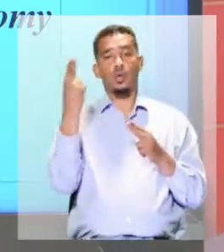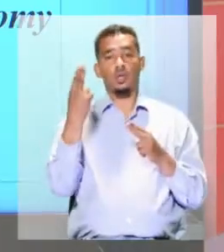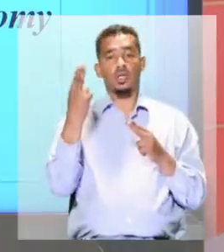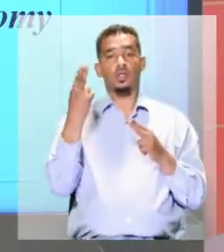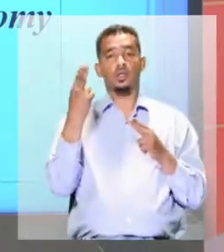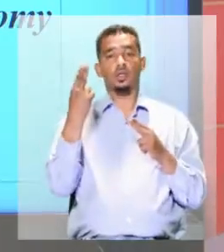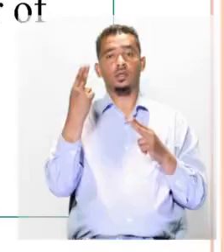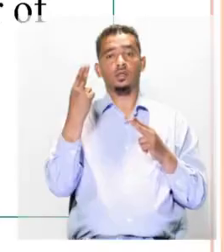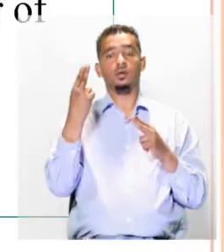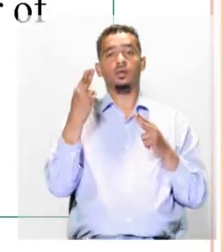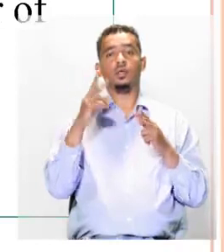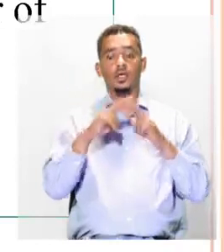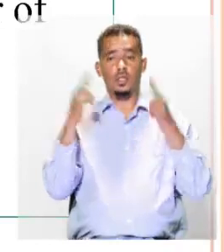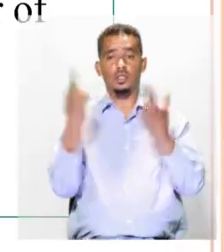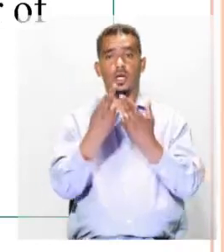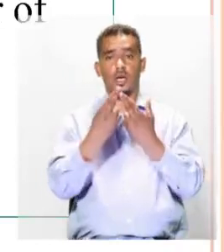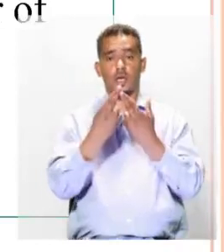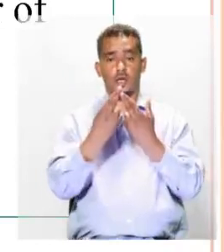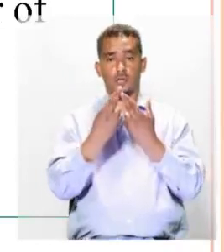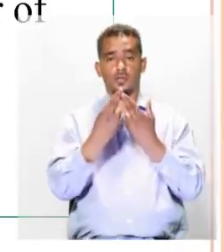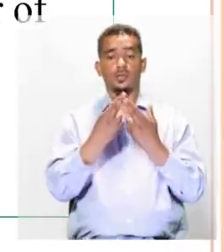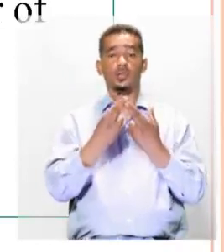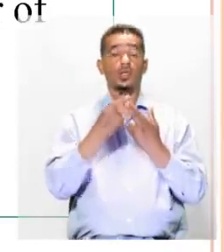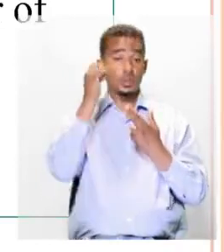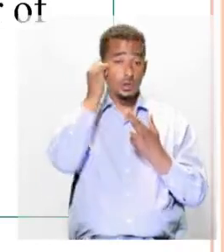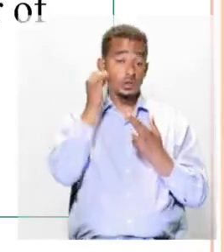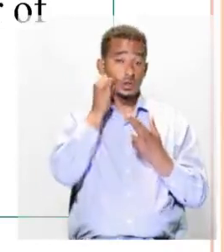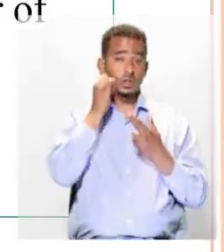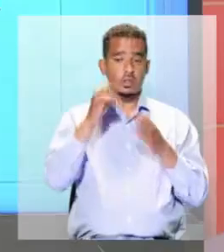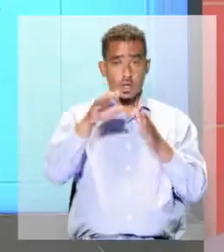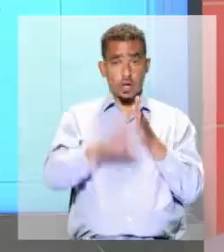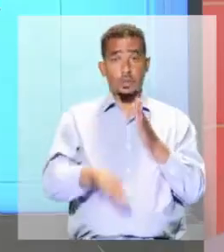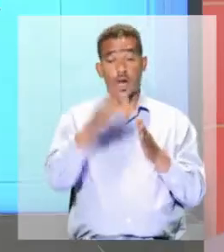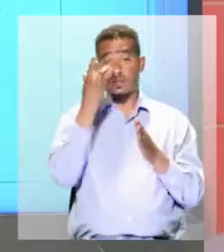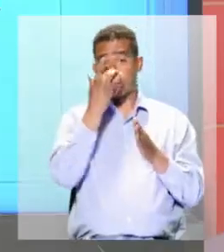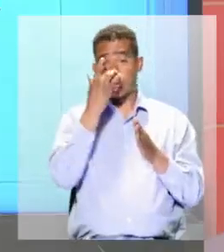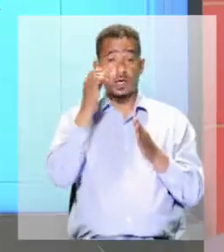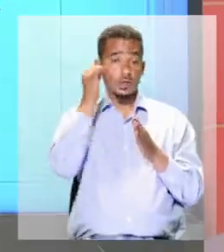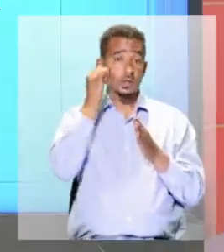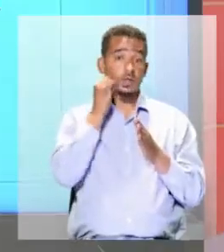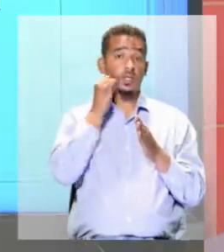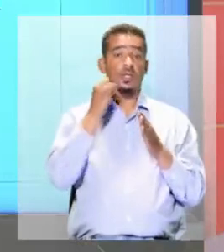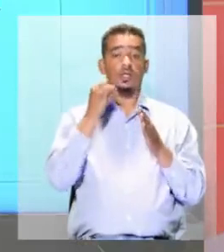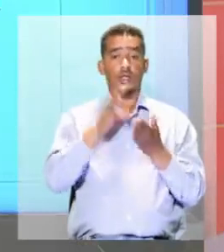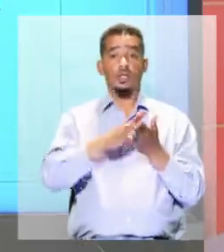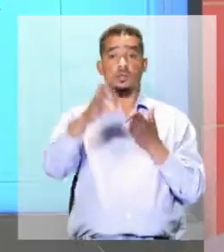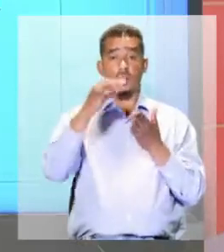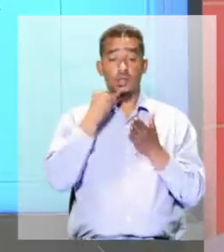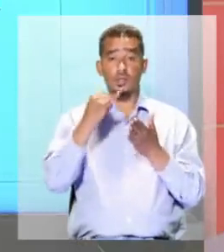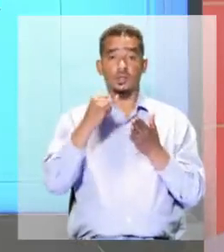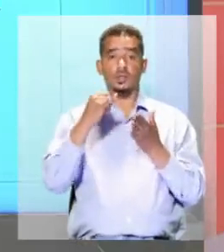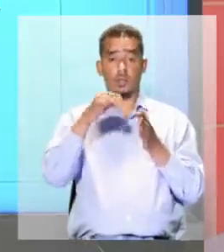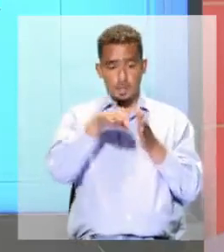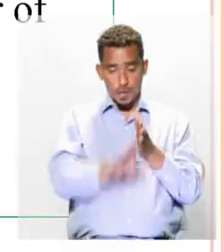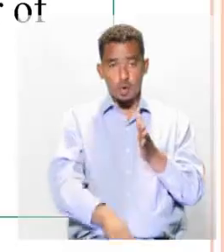regional analysis. With regard to sex ratio, sub-Saharan Africa sex ratio is below